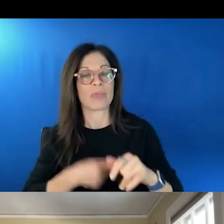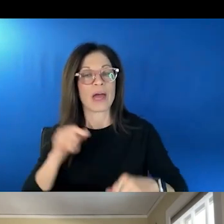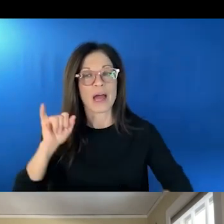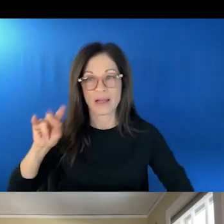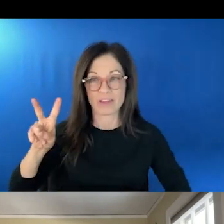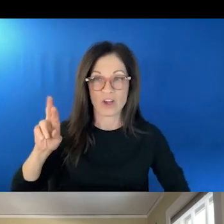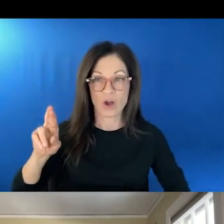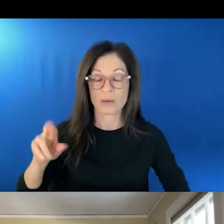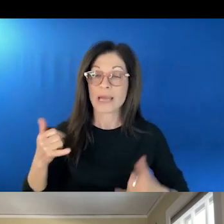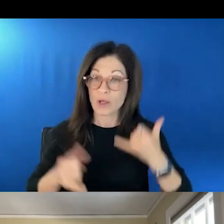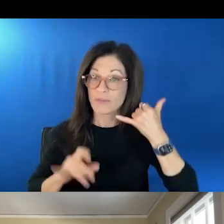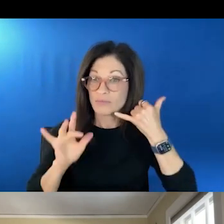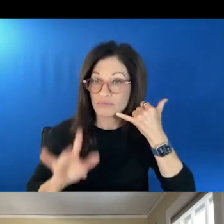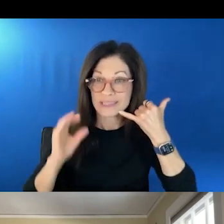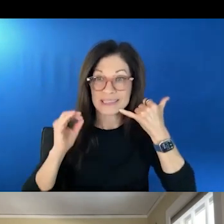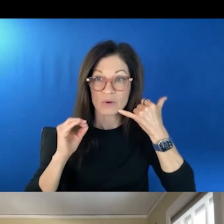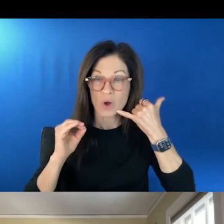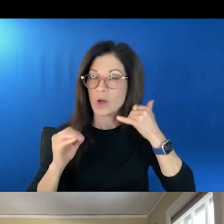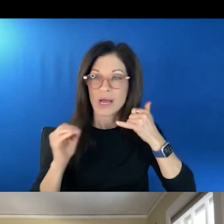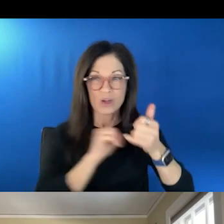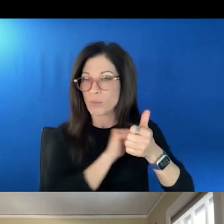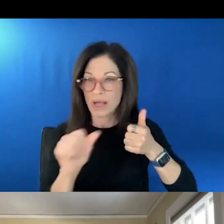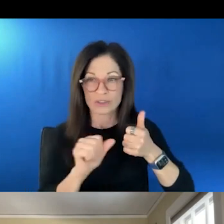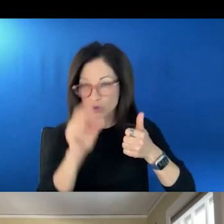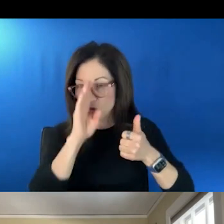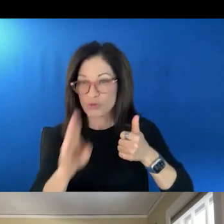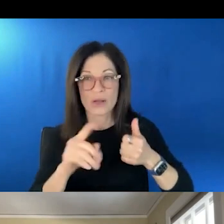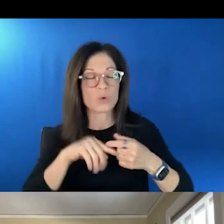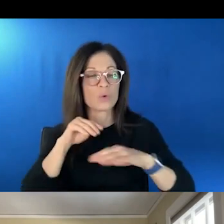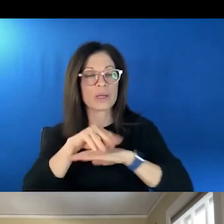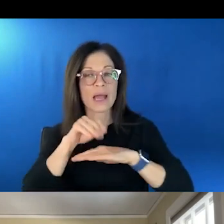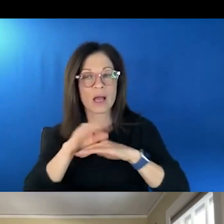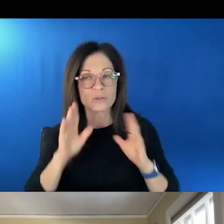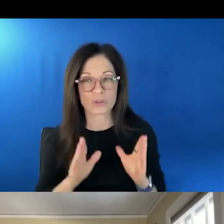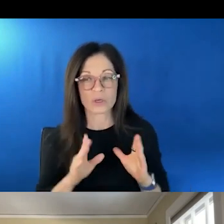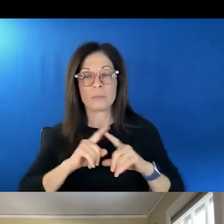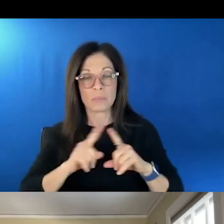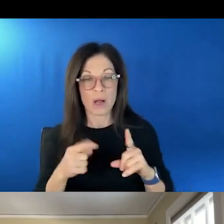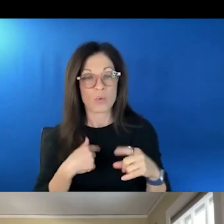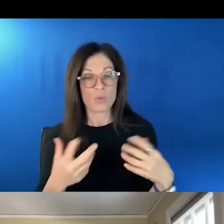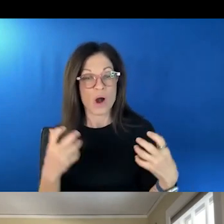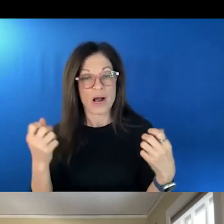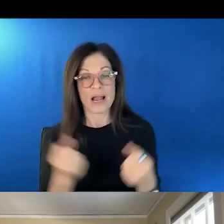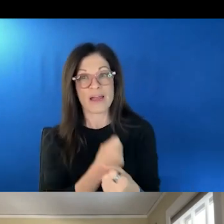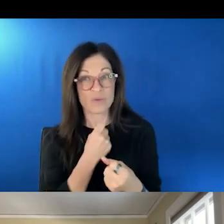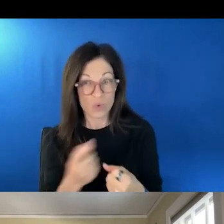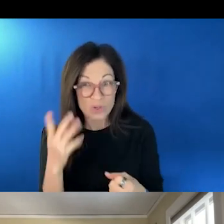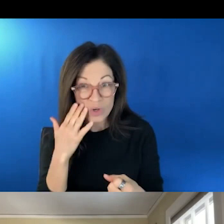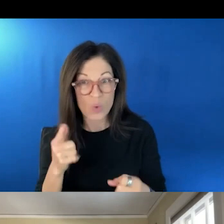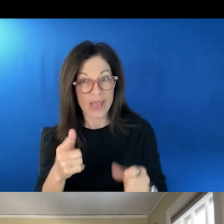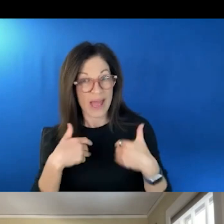0, you can skip IVR and go directly to a counselor. But we want everybody to know that that feature